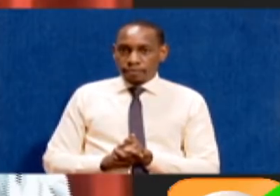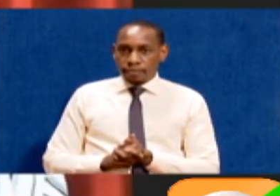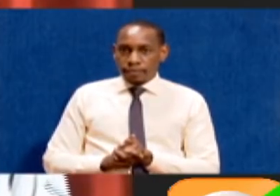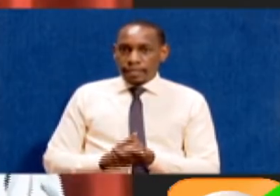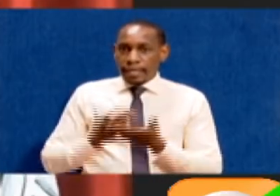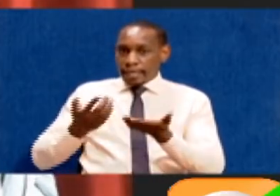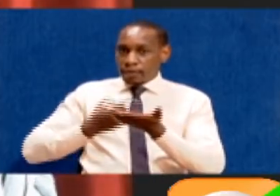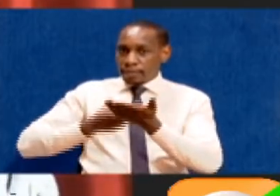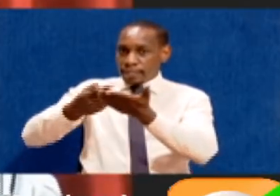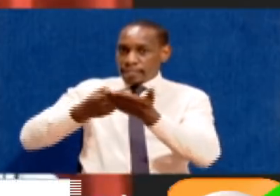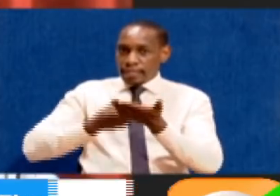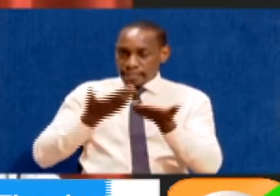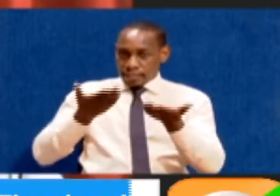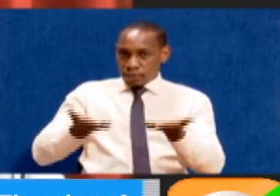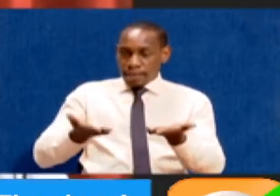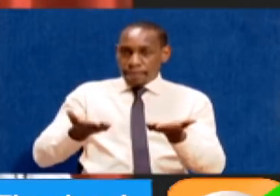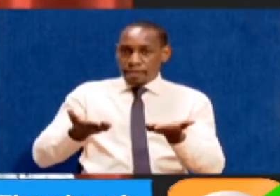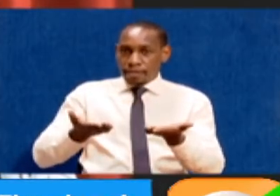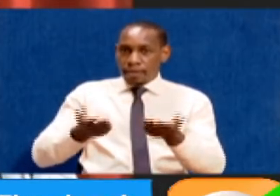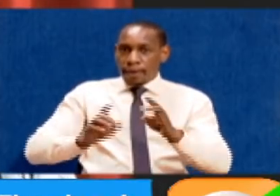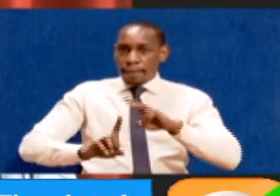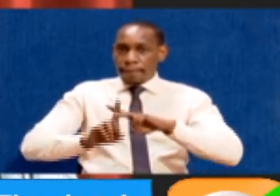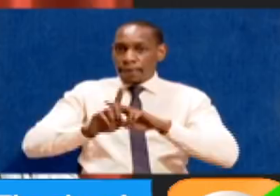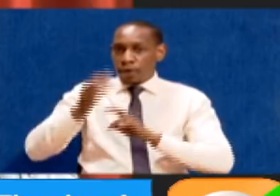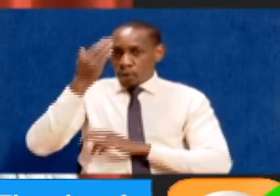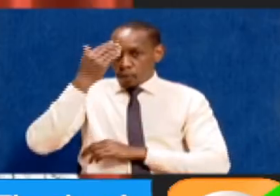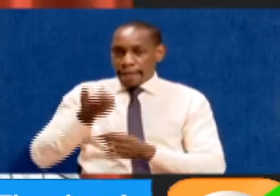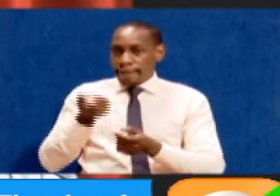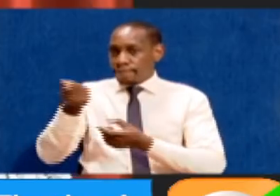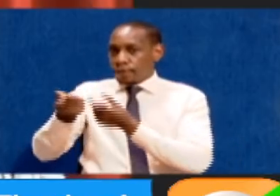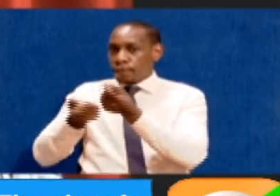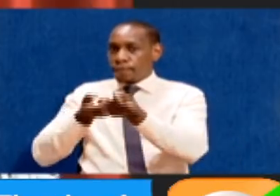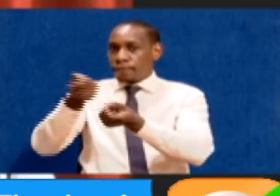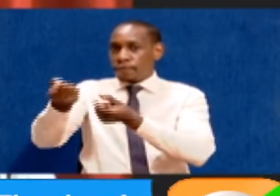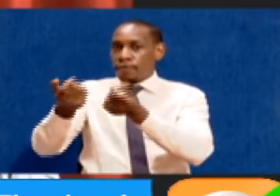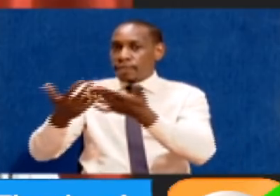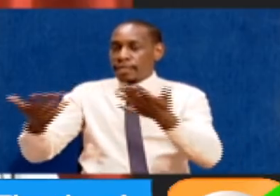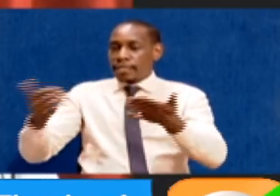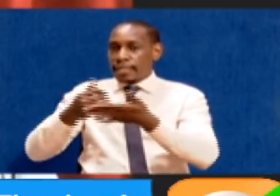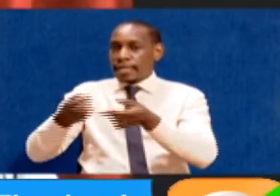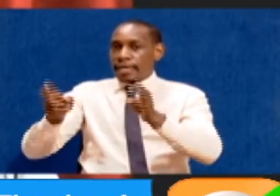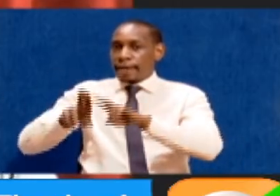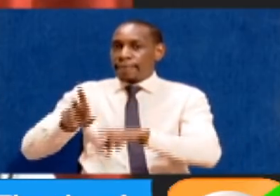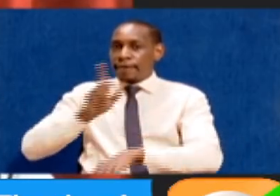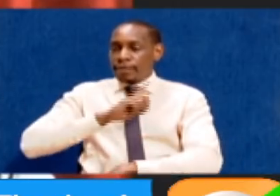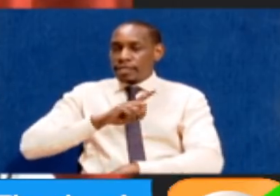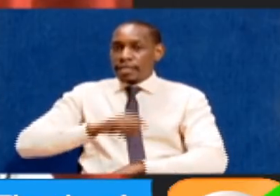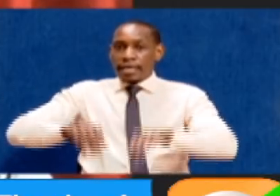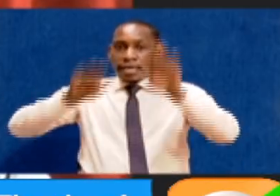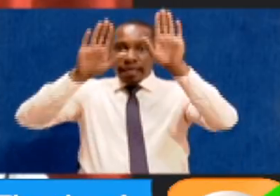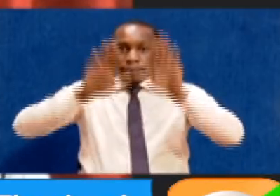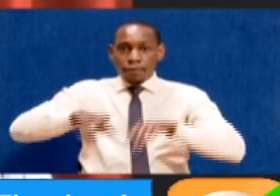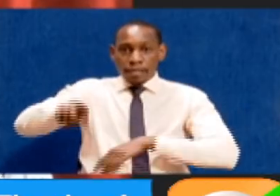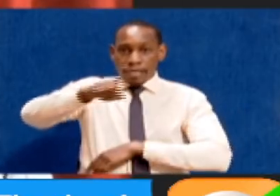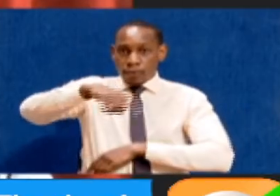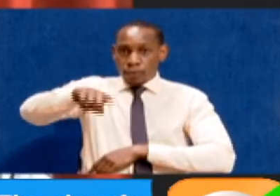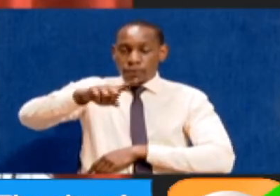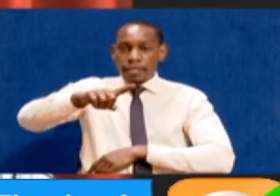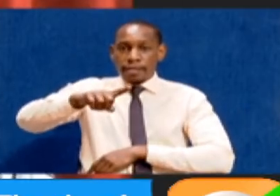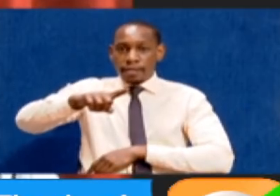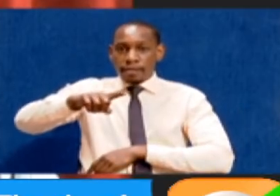this discussion is coming because of a few things that have happened. It is important for us